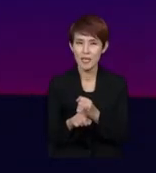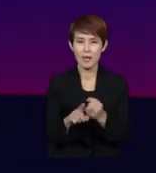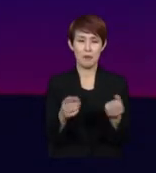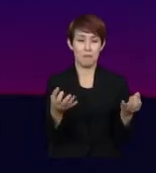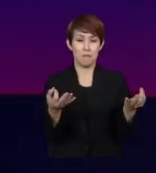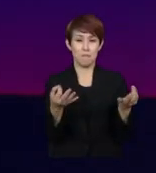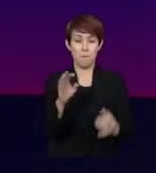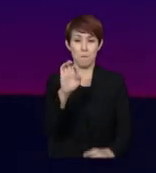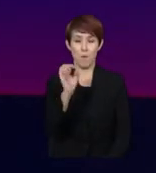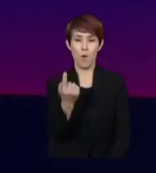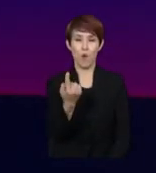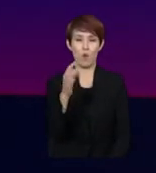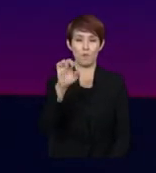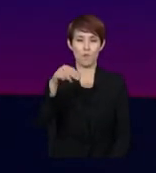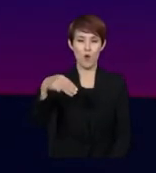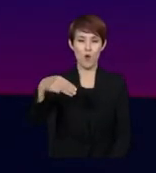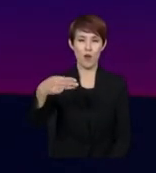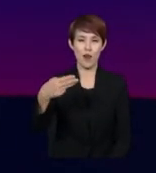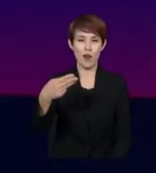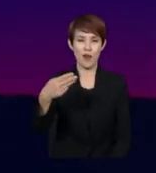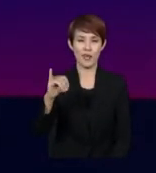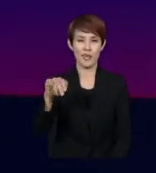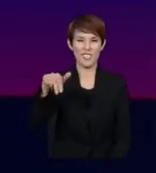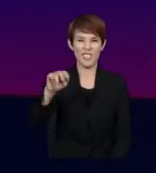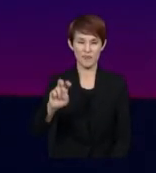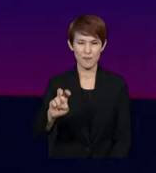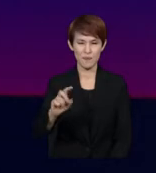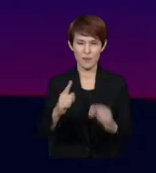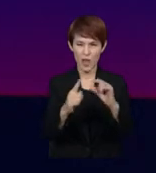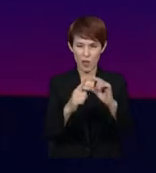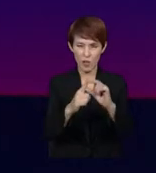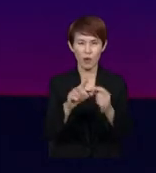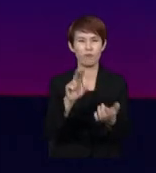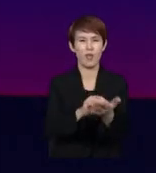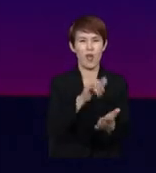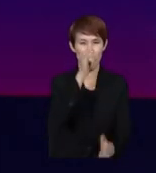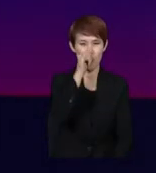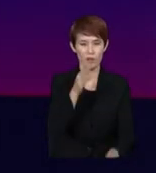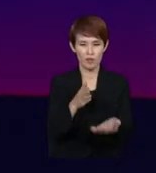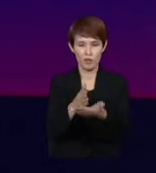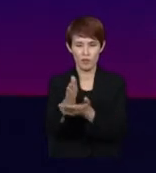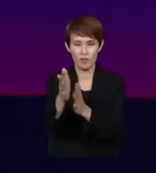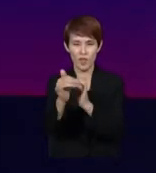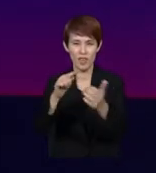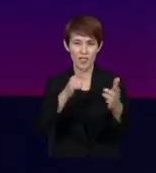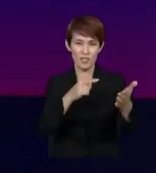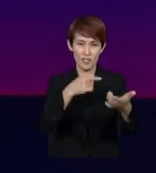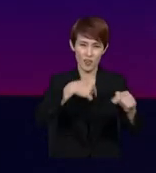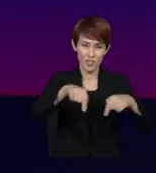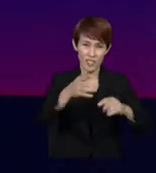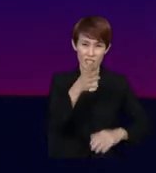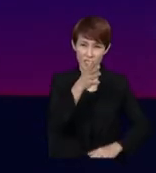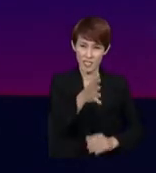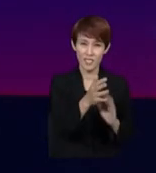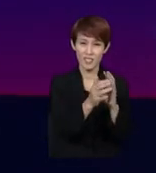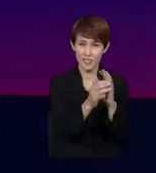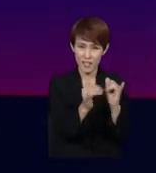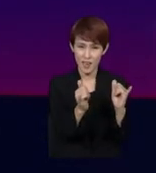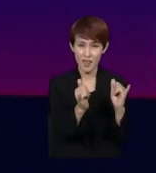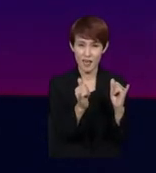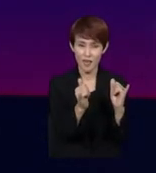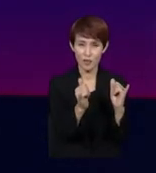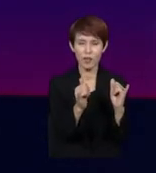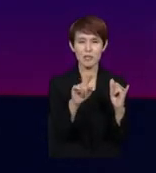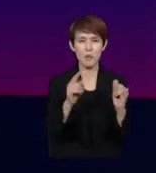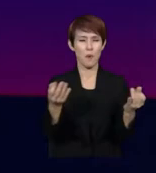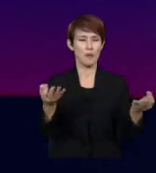because pundits and by now even politicians are constantly telling us that we supposedly live in the age of populism,